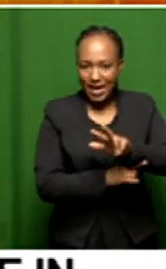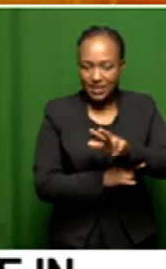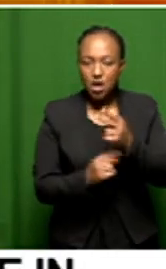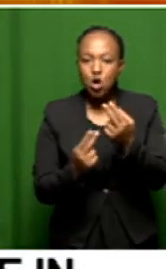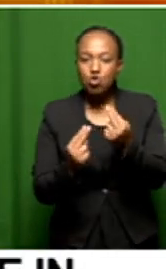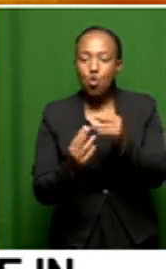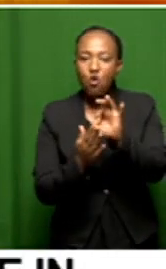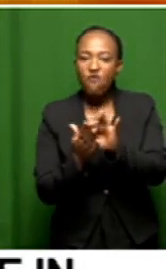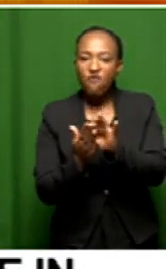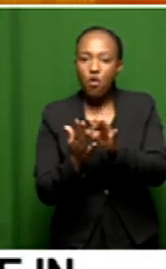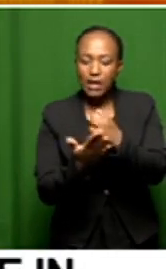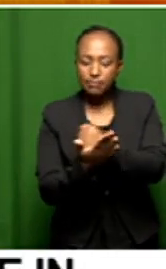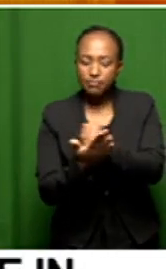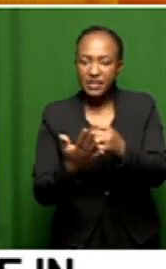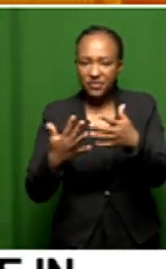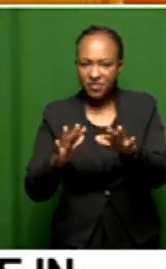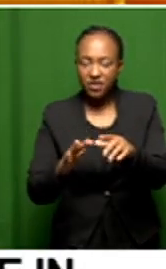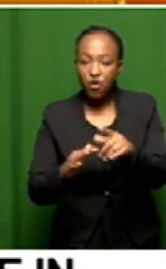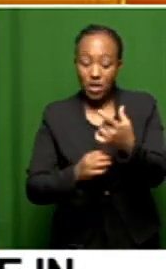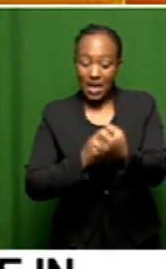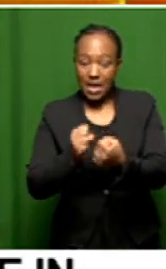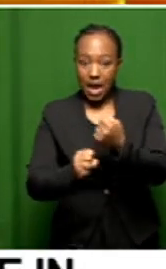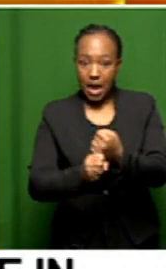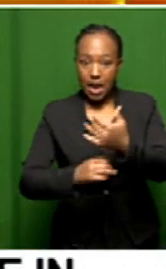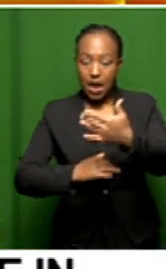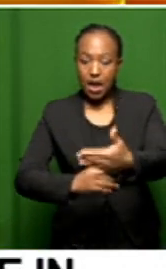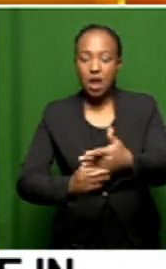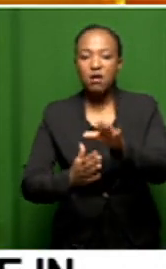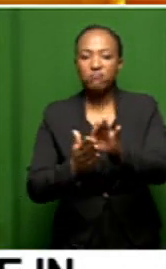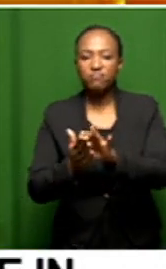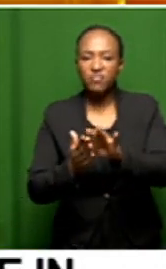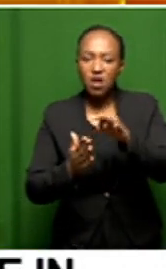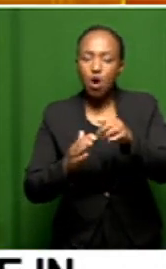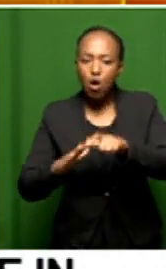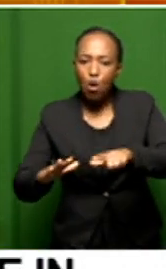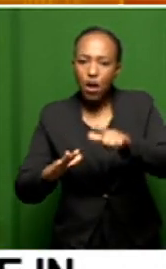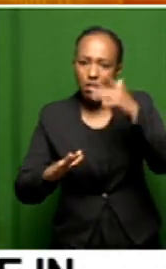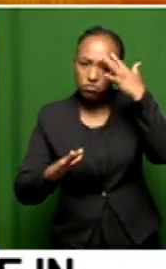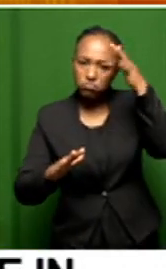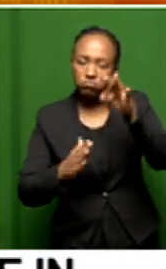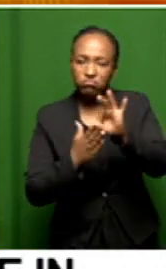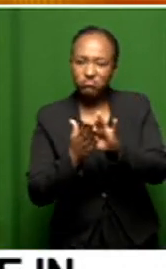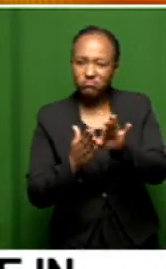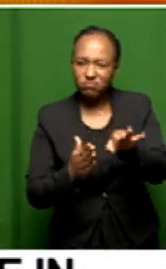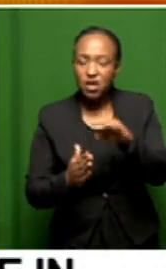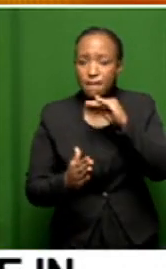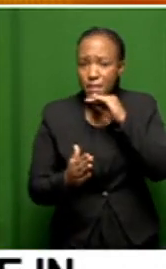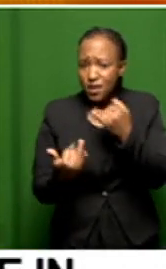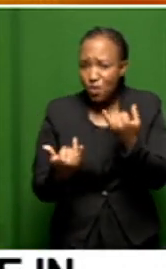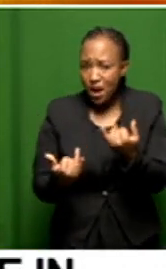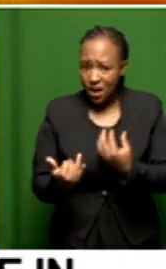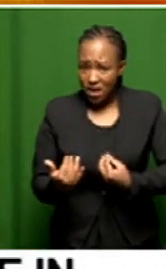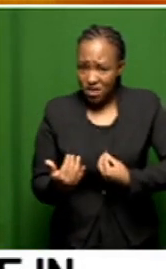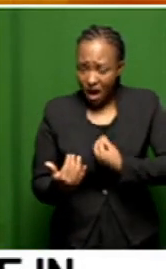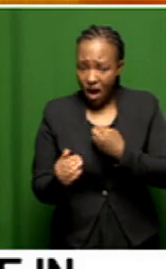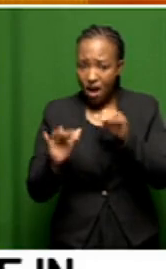433,198 new voter registrations for this year's local government elections. Now, what does this indicate? Does it indicate that more young